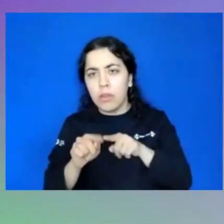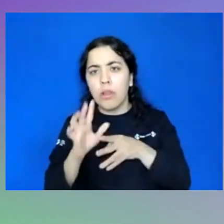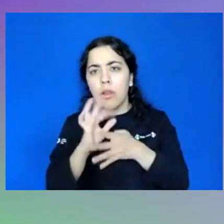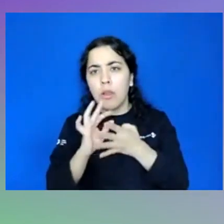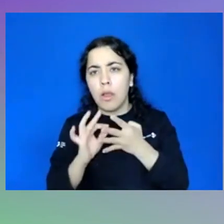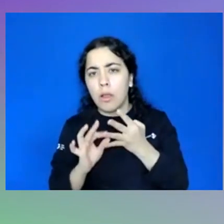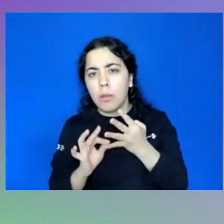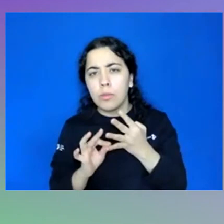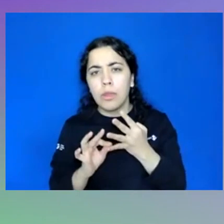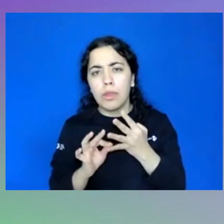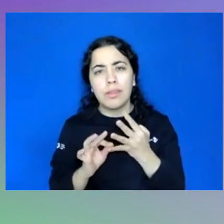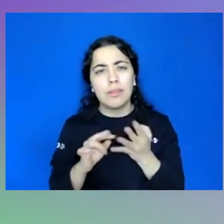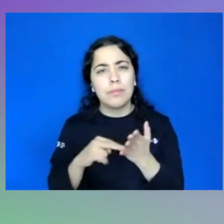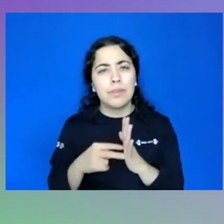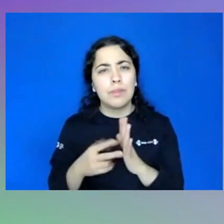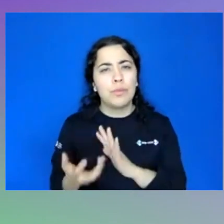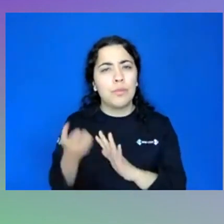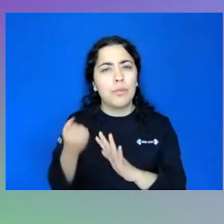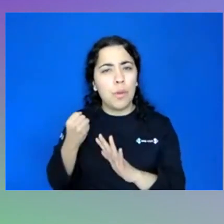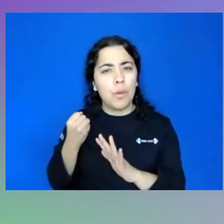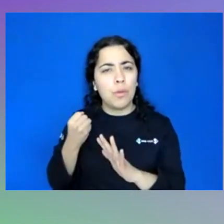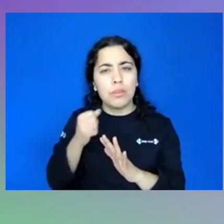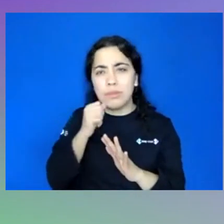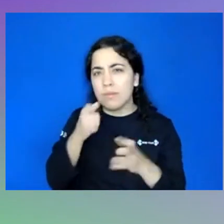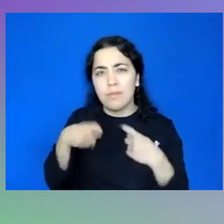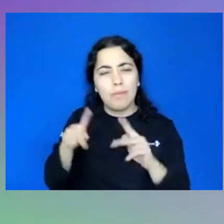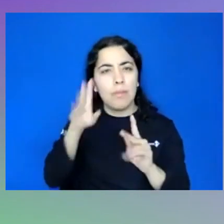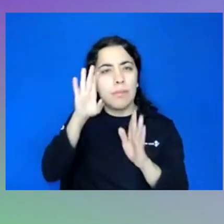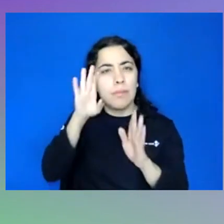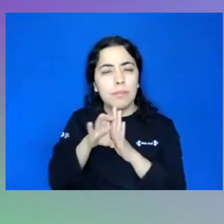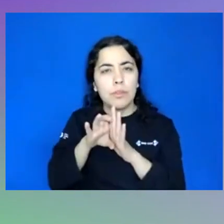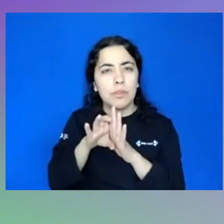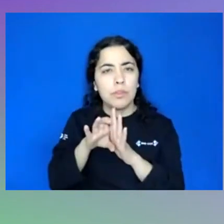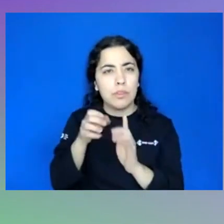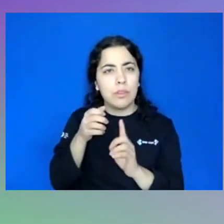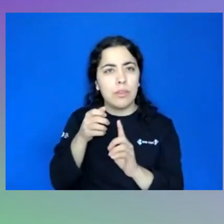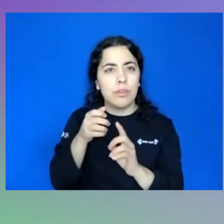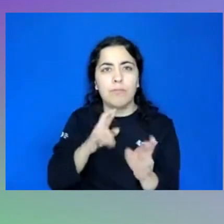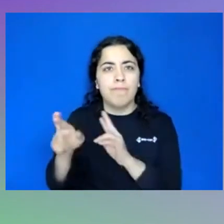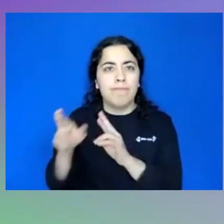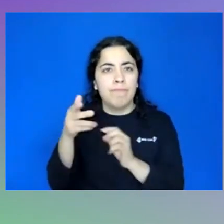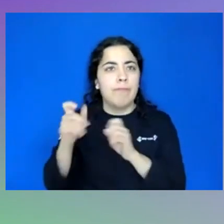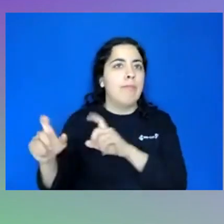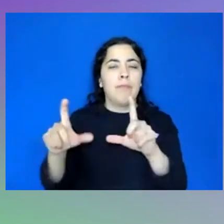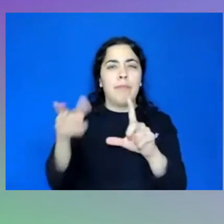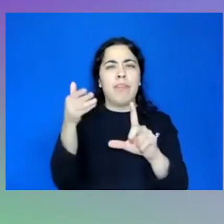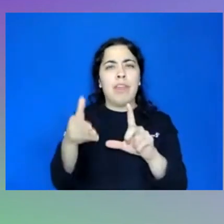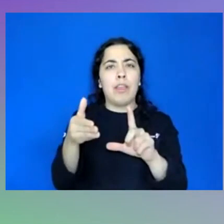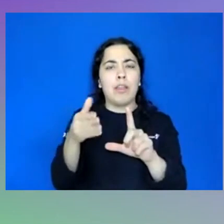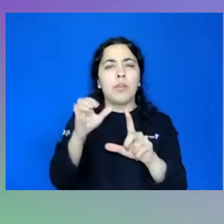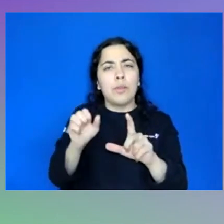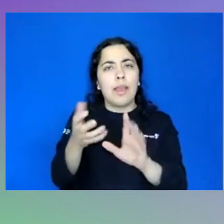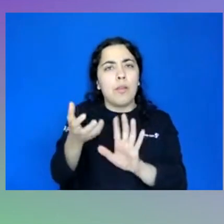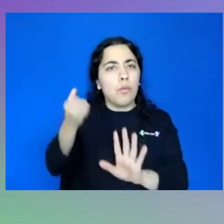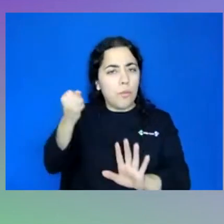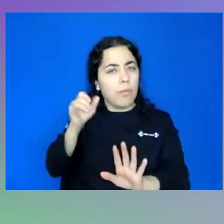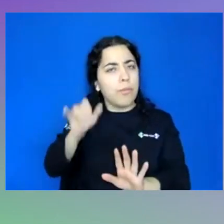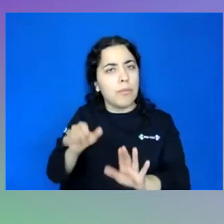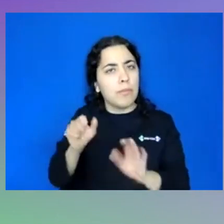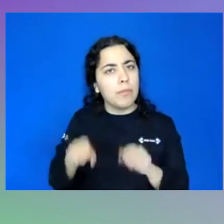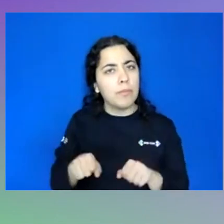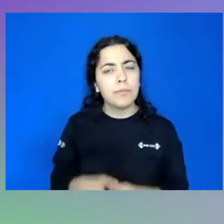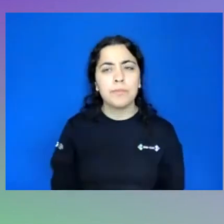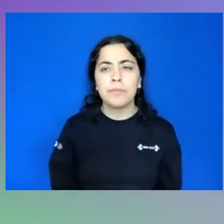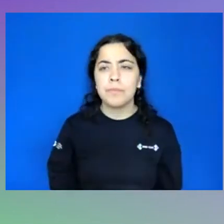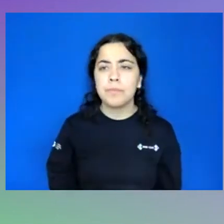of revoke loading images. Got it. Thank you. Okay, you